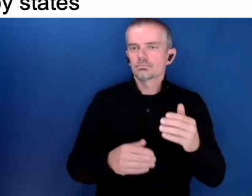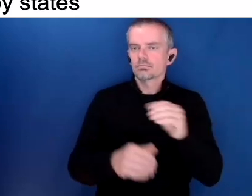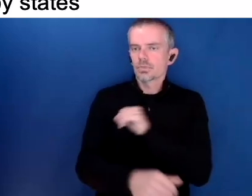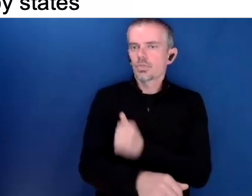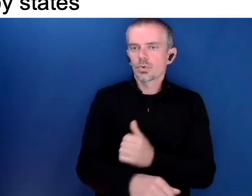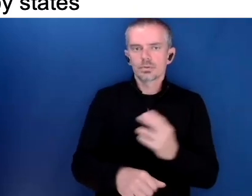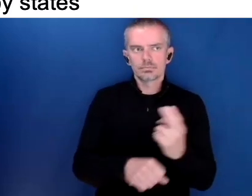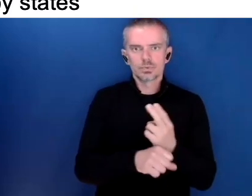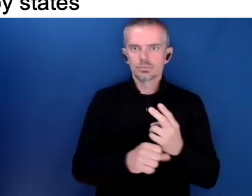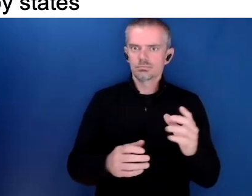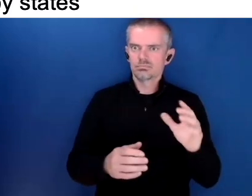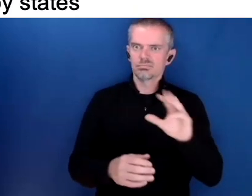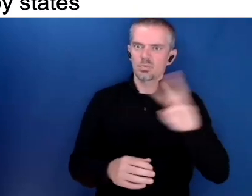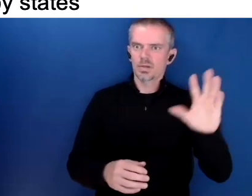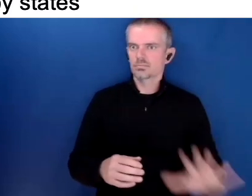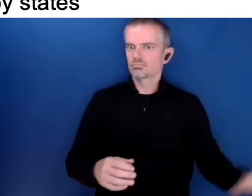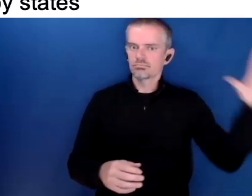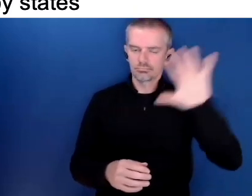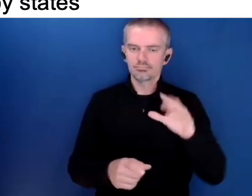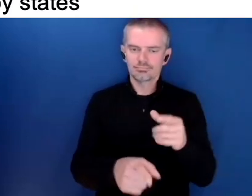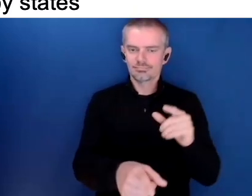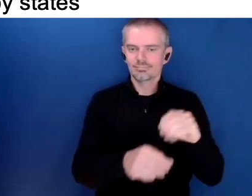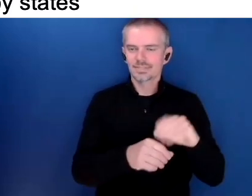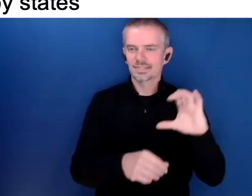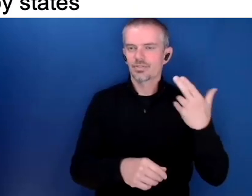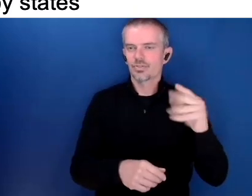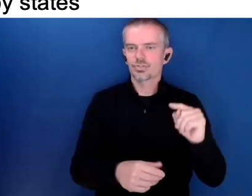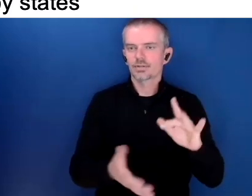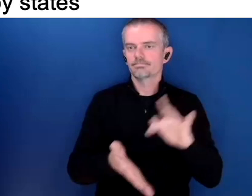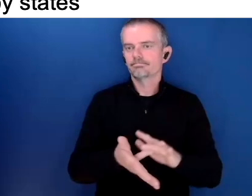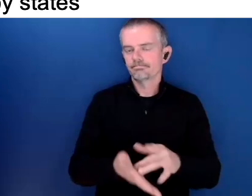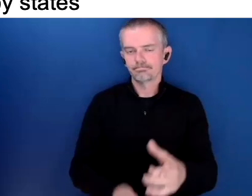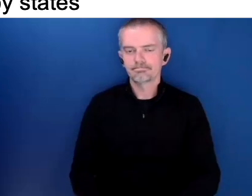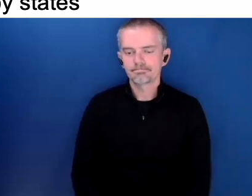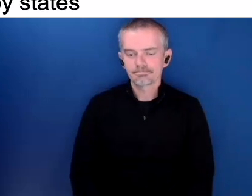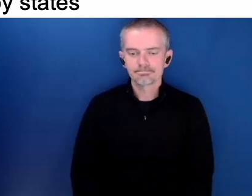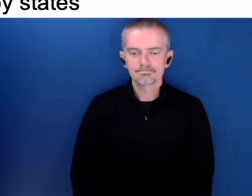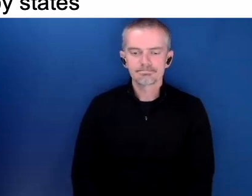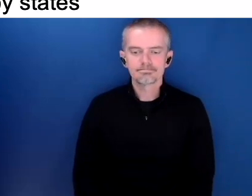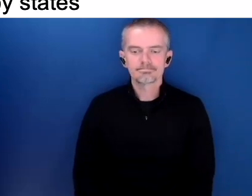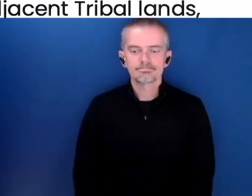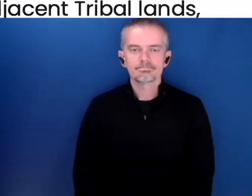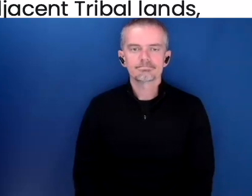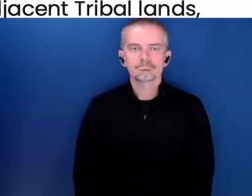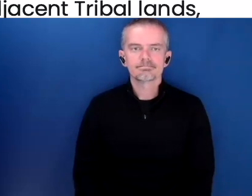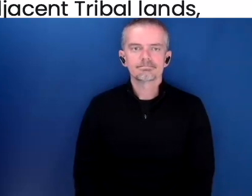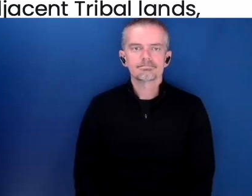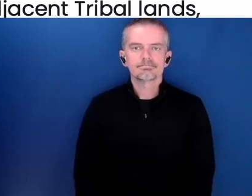great resource that Eric will drop in the chat from the Rural Voices for Conservation Coalition. Next slide.